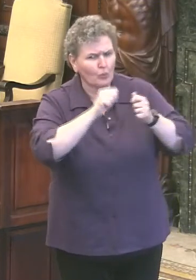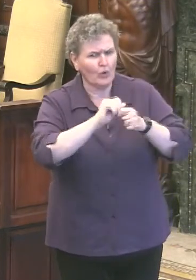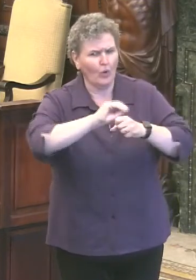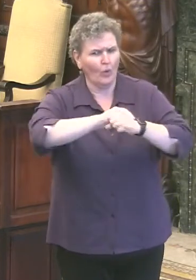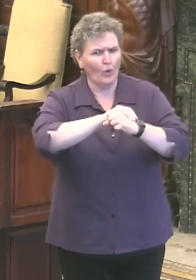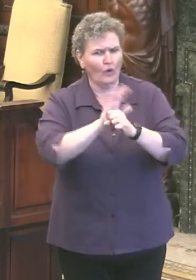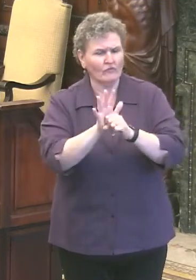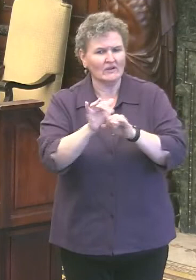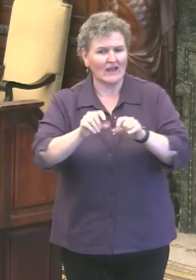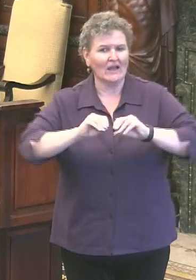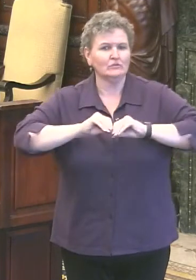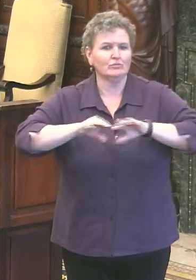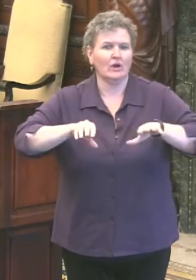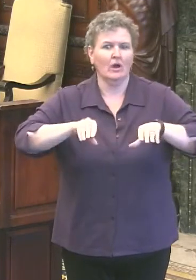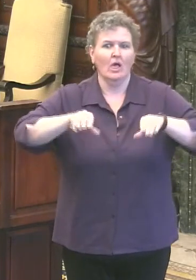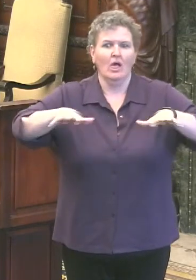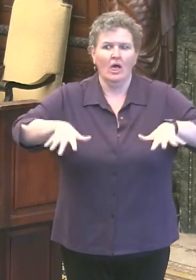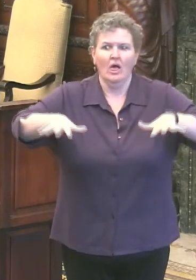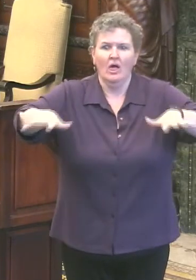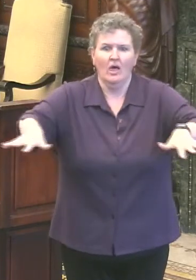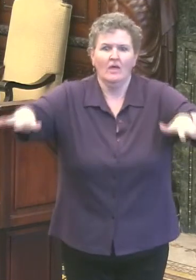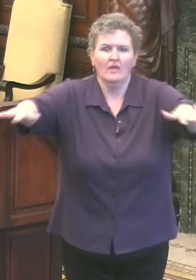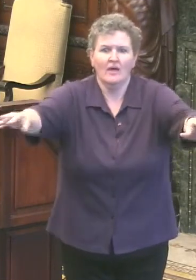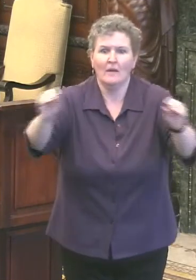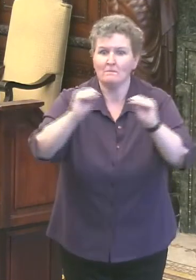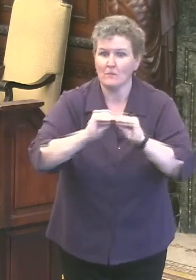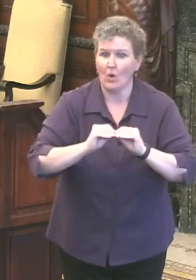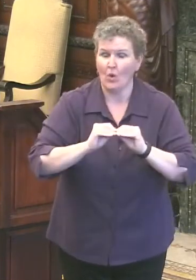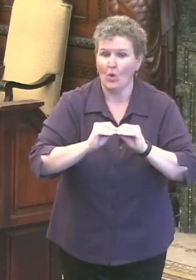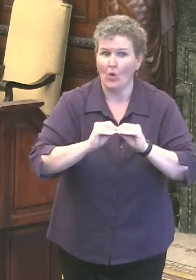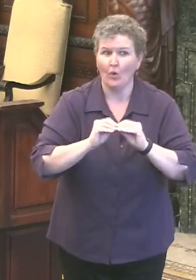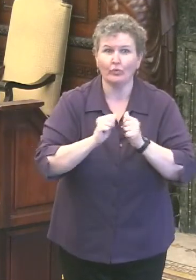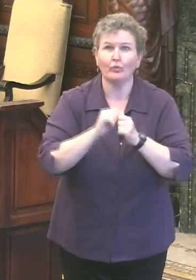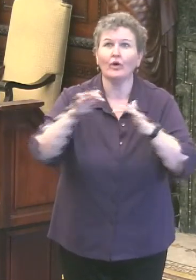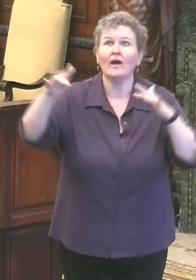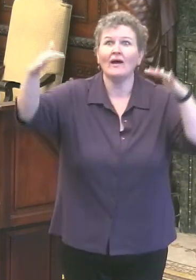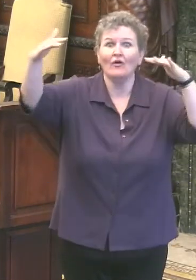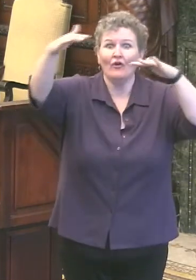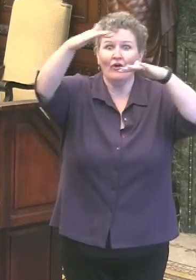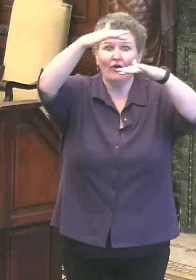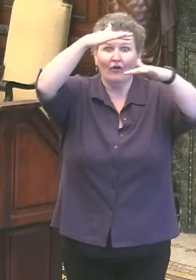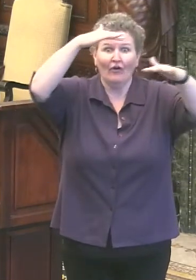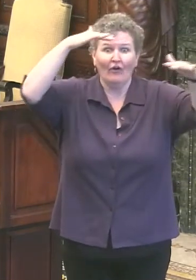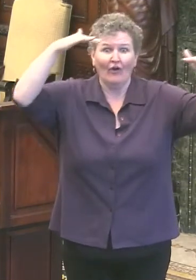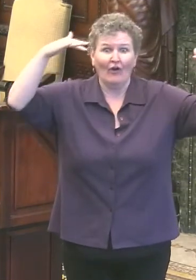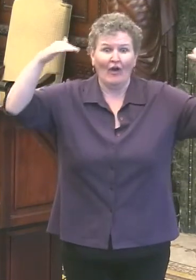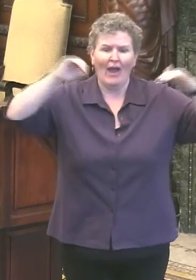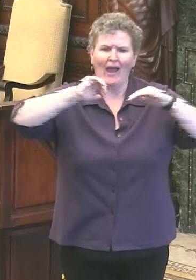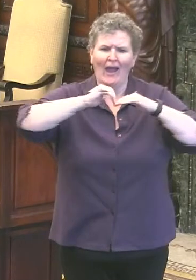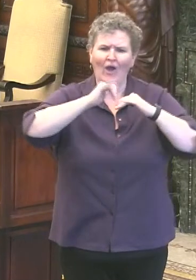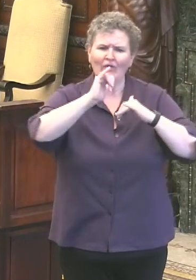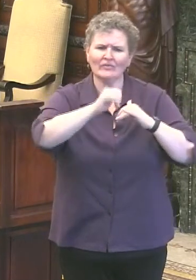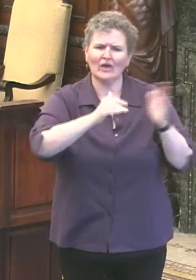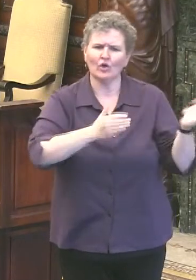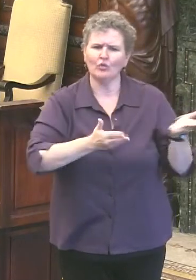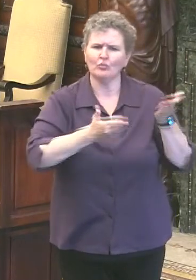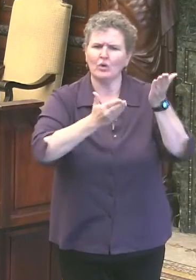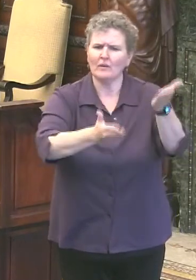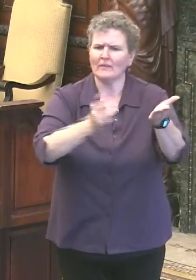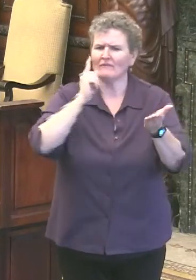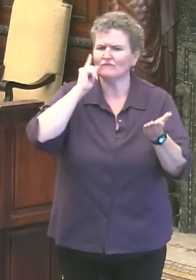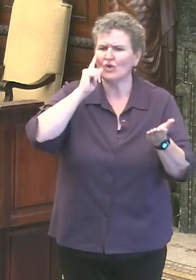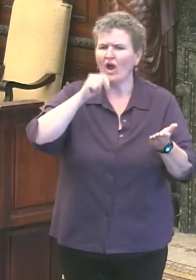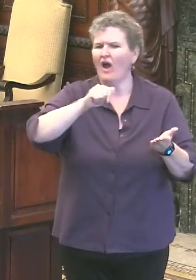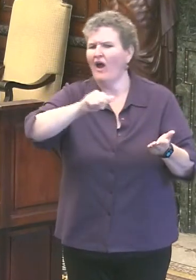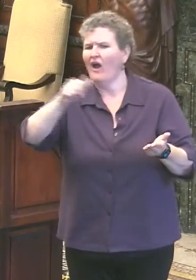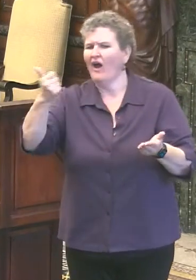was previously thought through the air. How might this change the city's recommendations for, you know, all your guidelines,